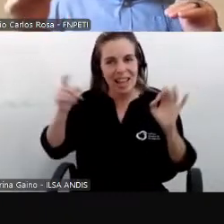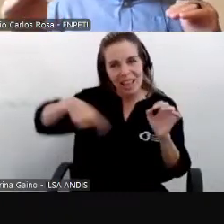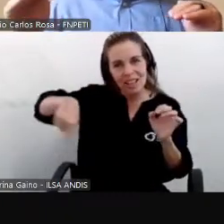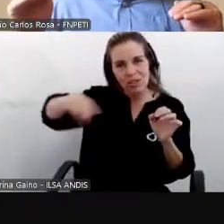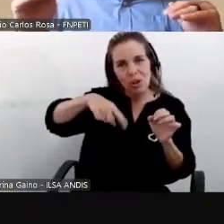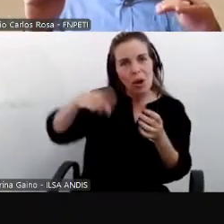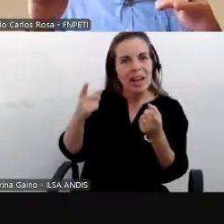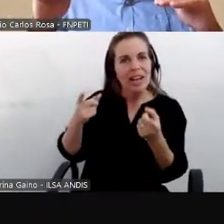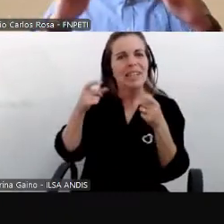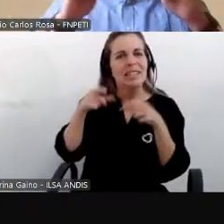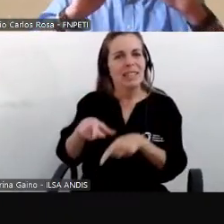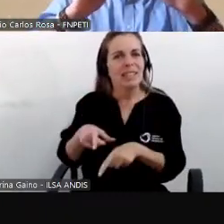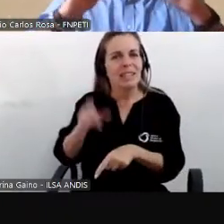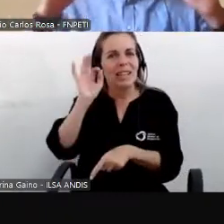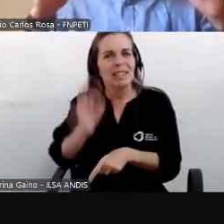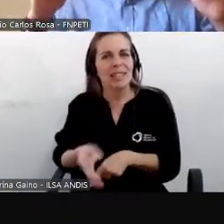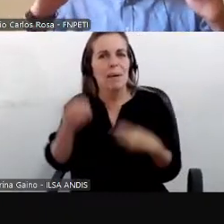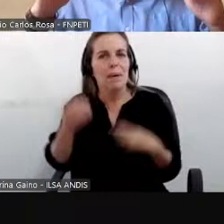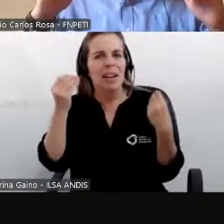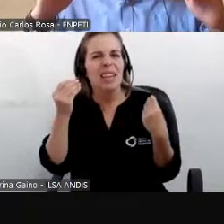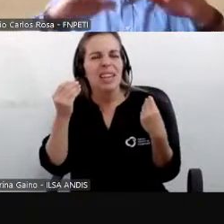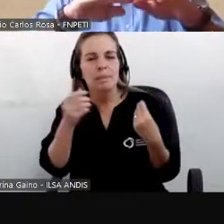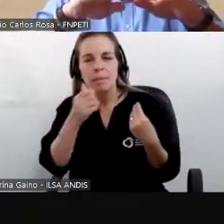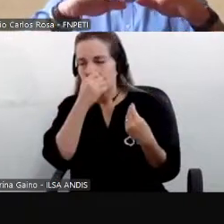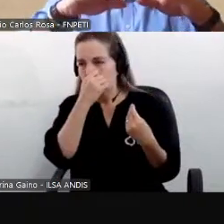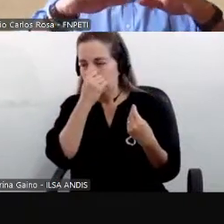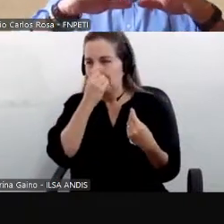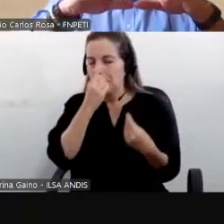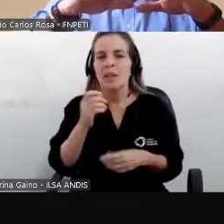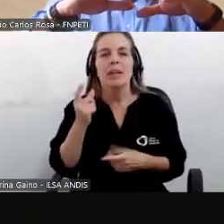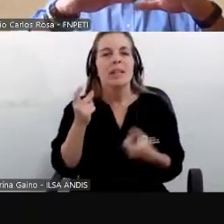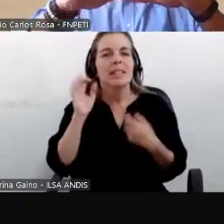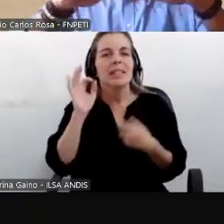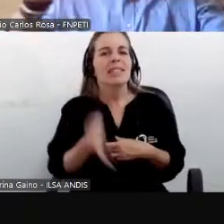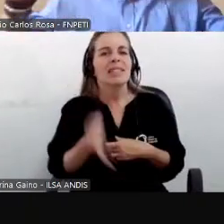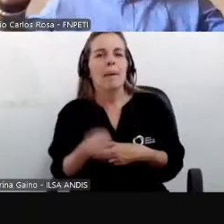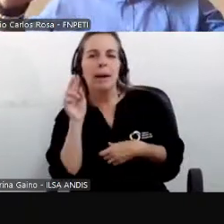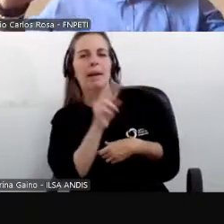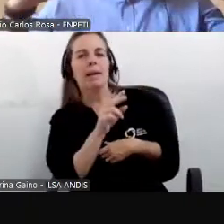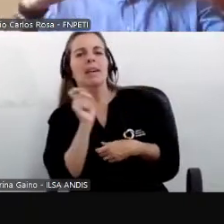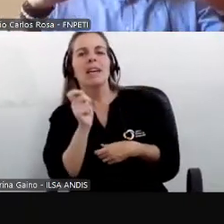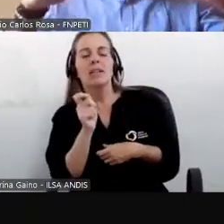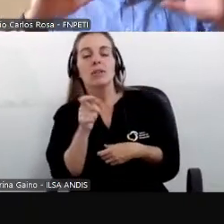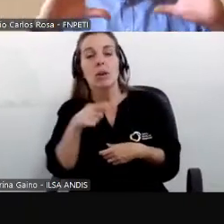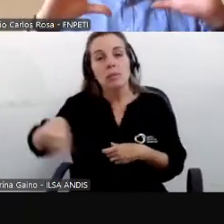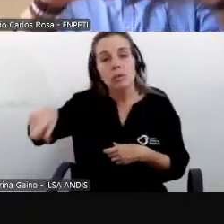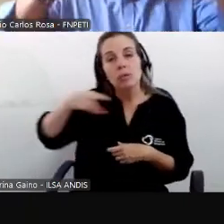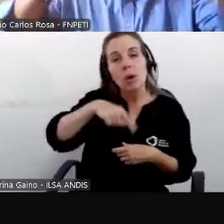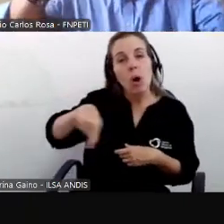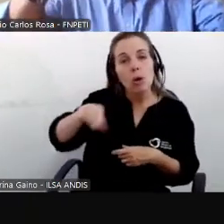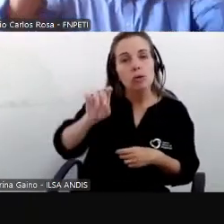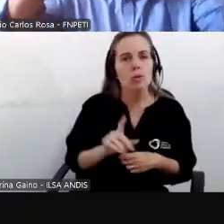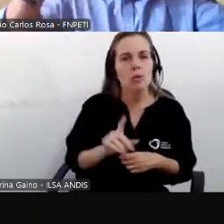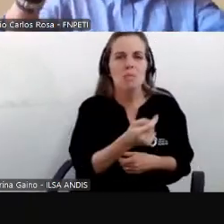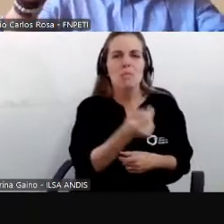individuals rescued is sort of the tip of the iceberg. They only